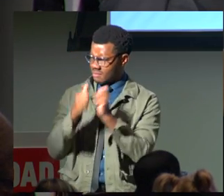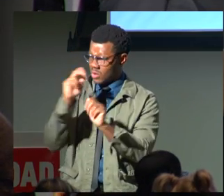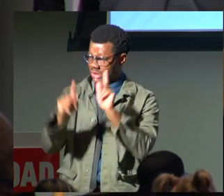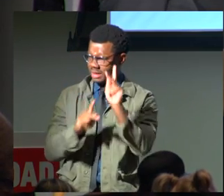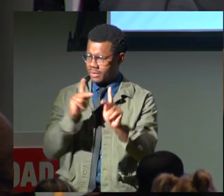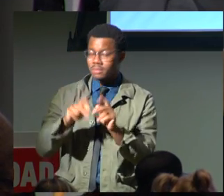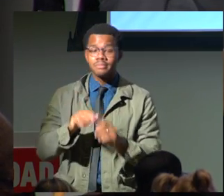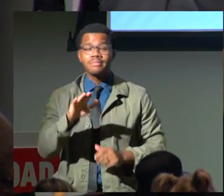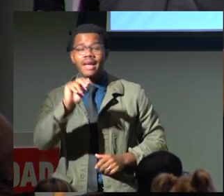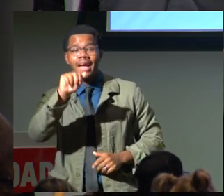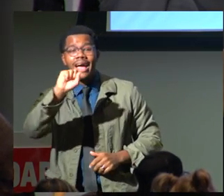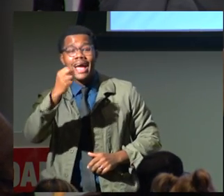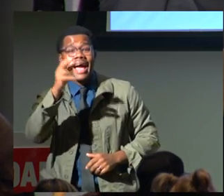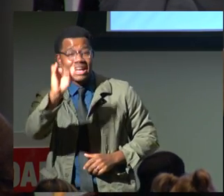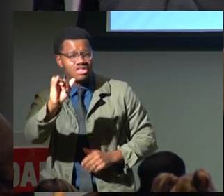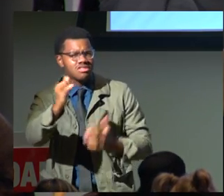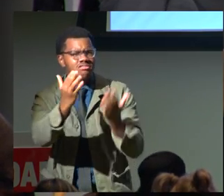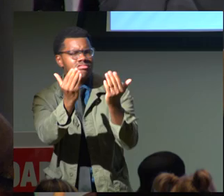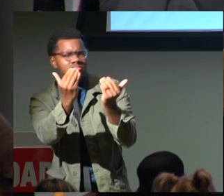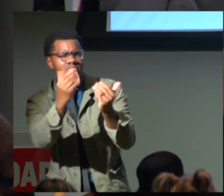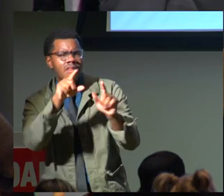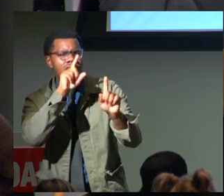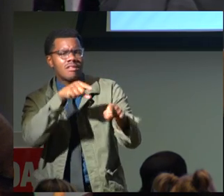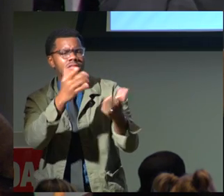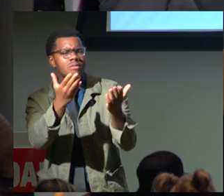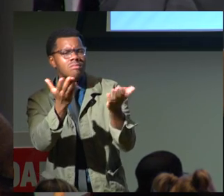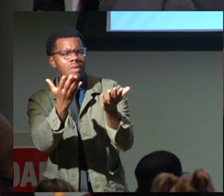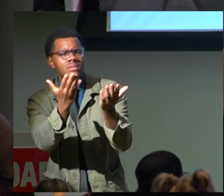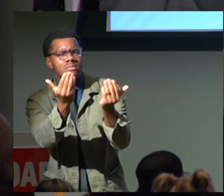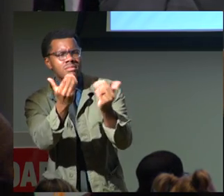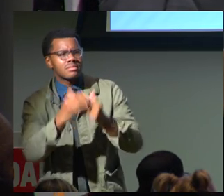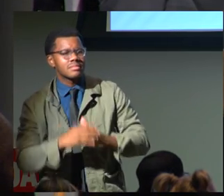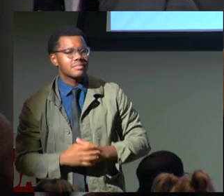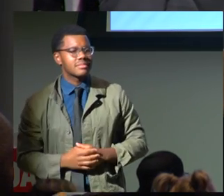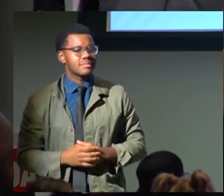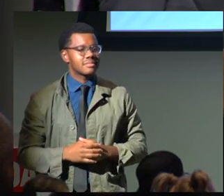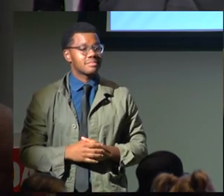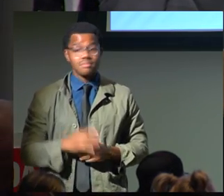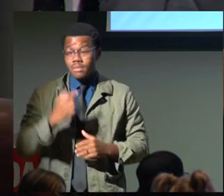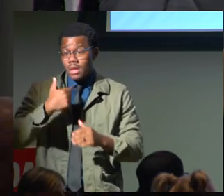Ashley, can we talk to this? Come on, child, stop.